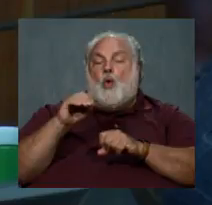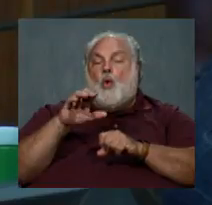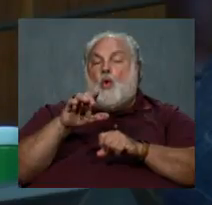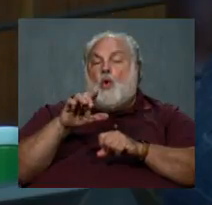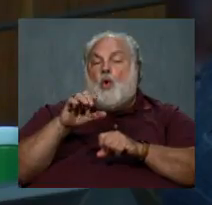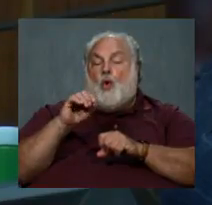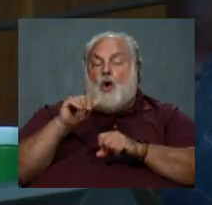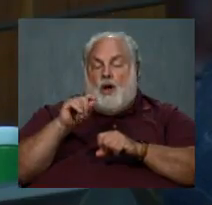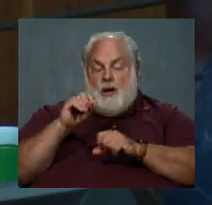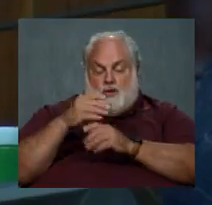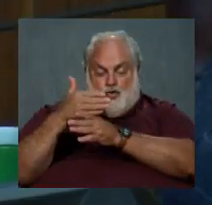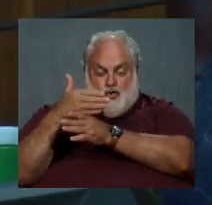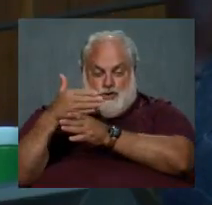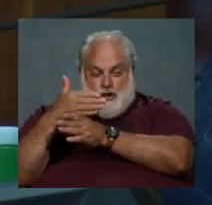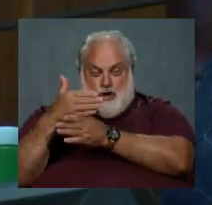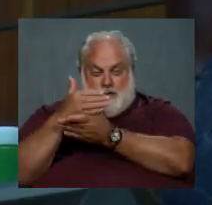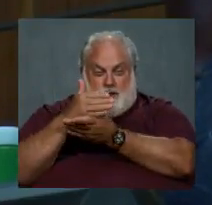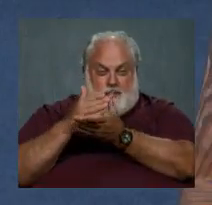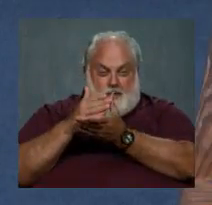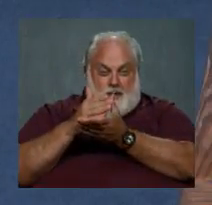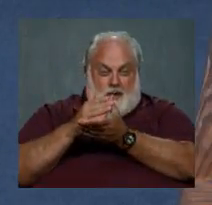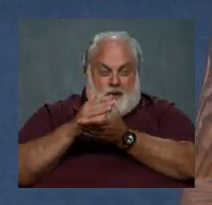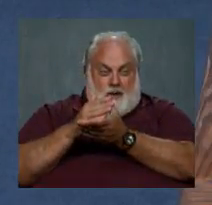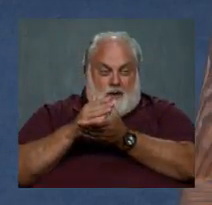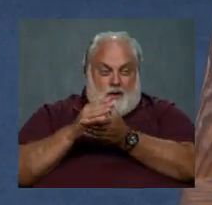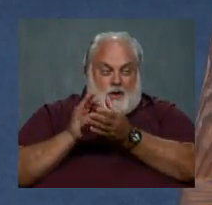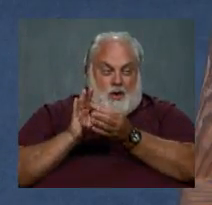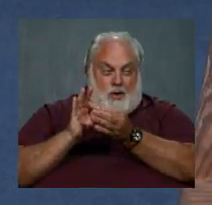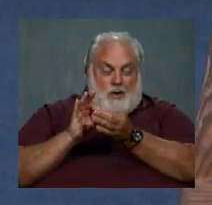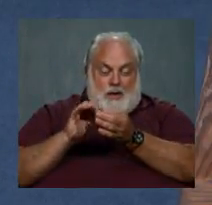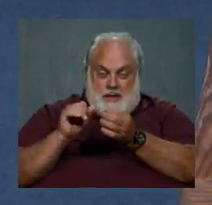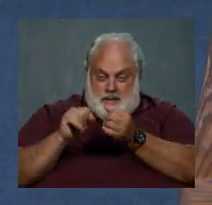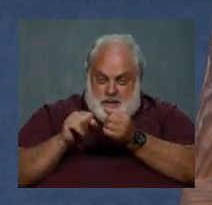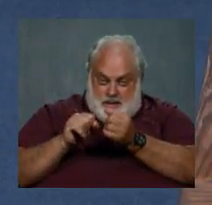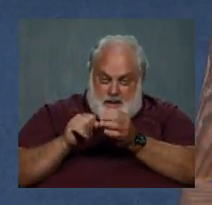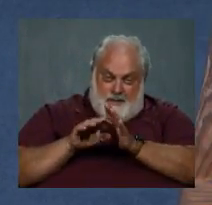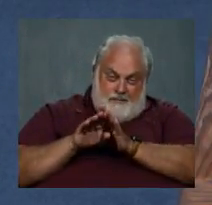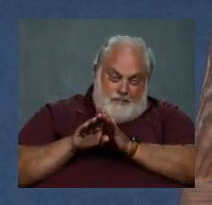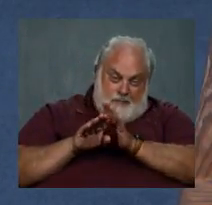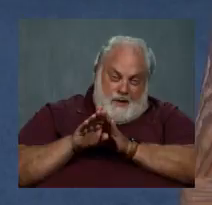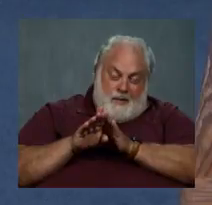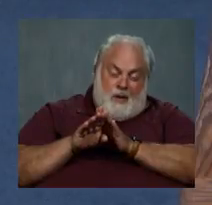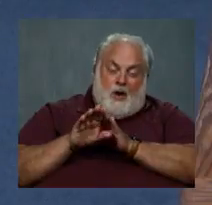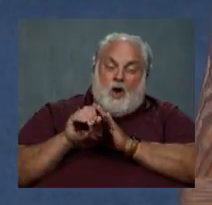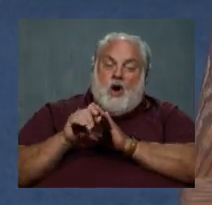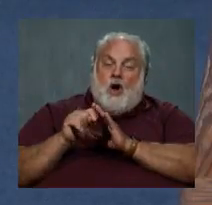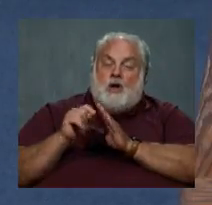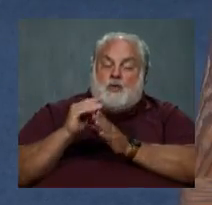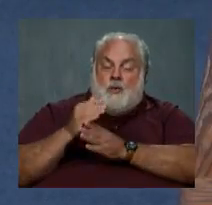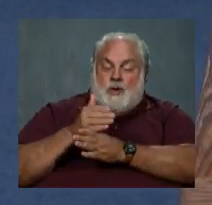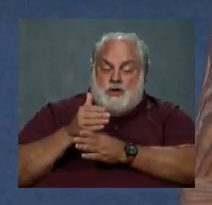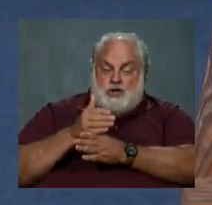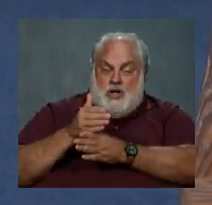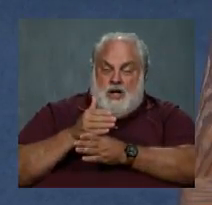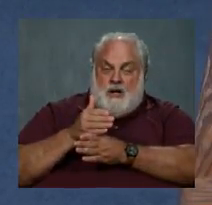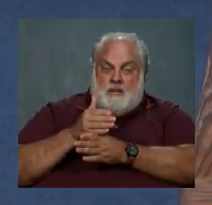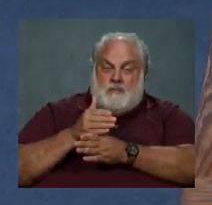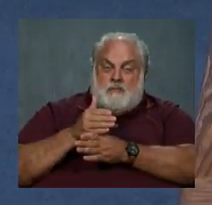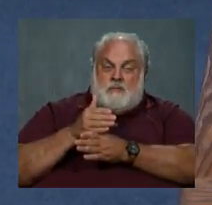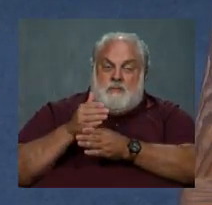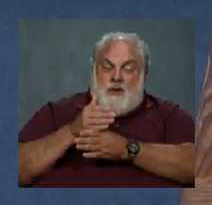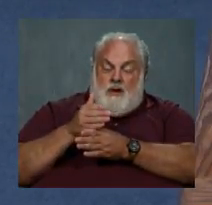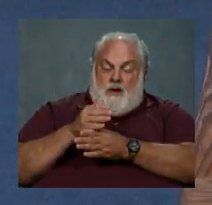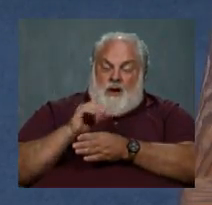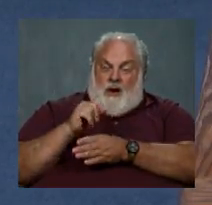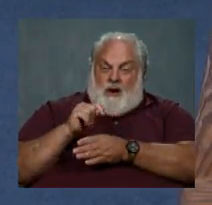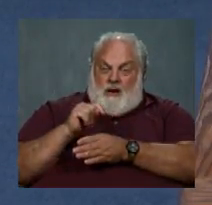co-locate, so we get to share some of the cost. Co-locate, so there'll be development cost of site development costs that would be shared the cost